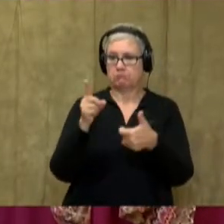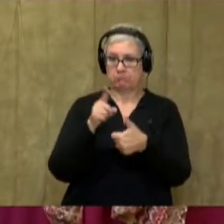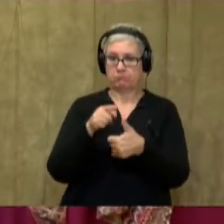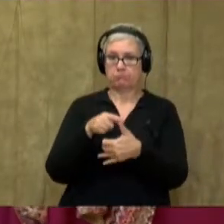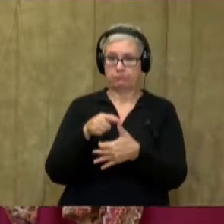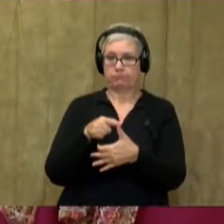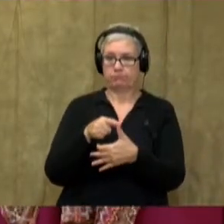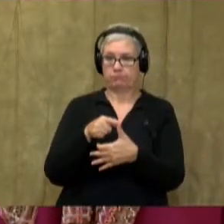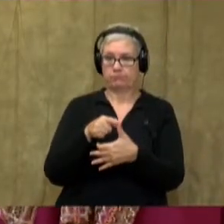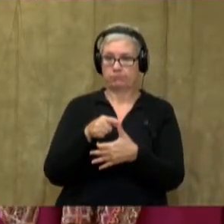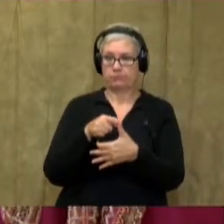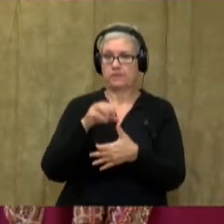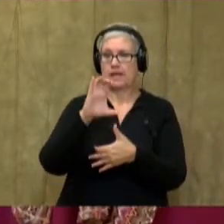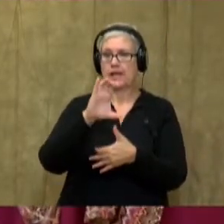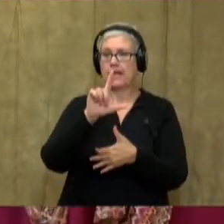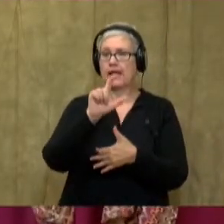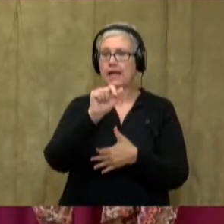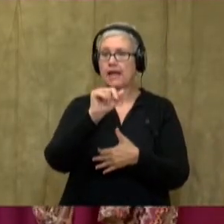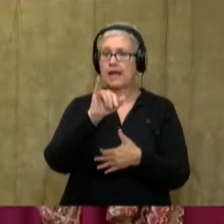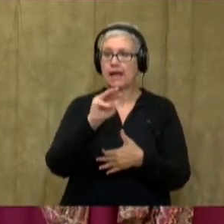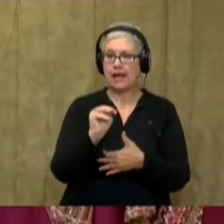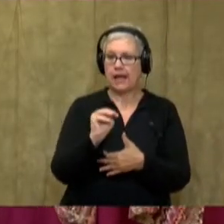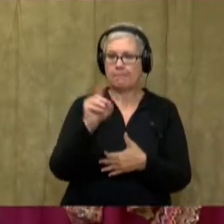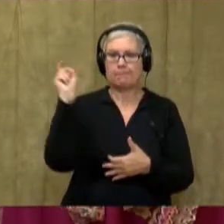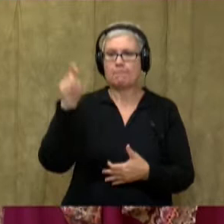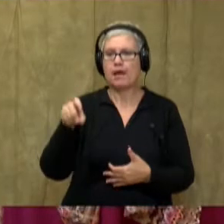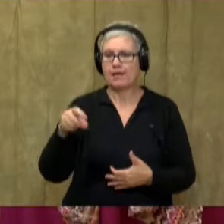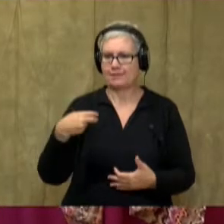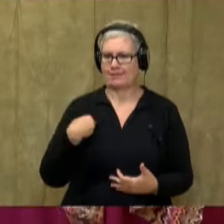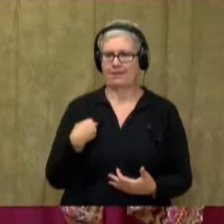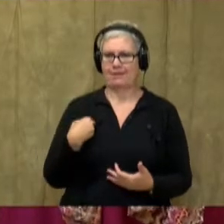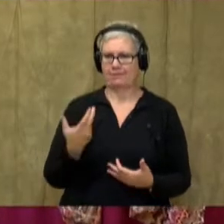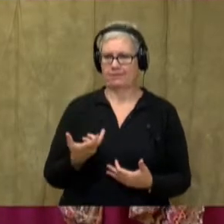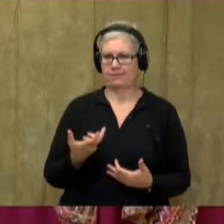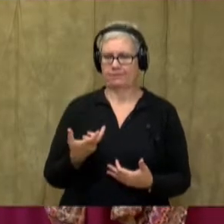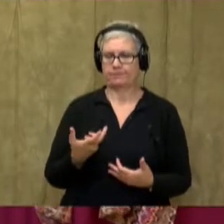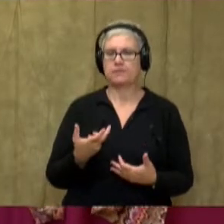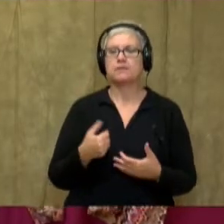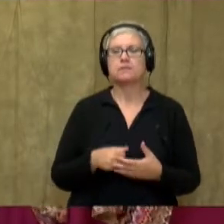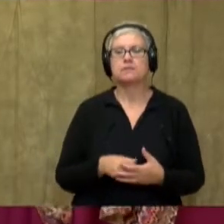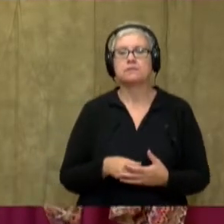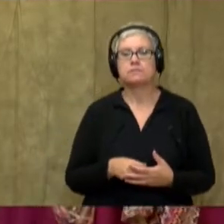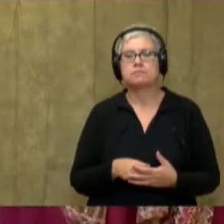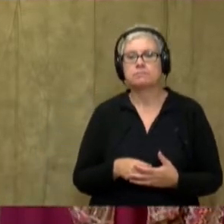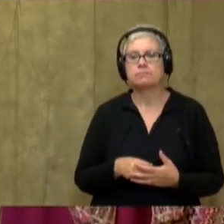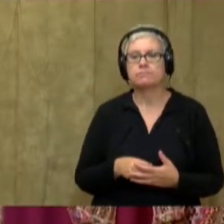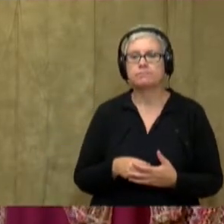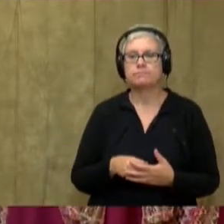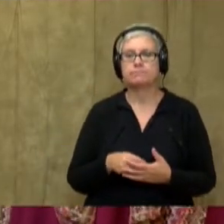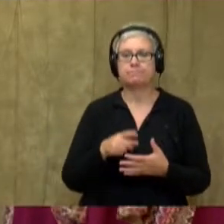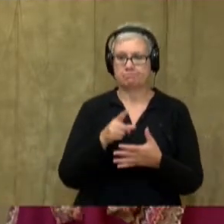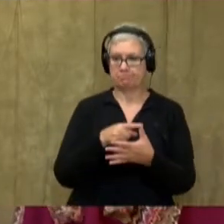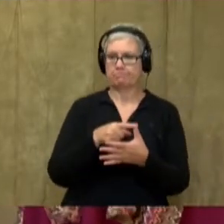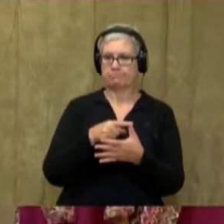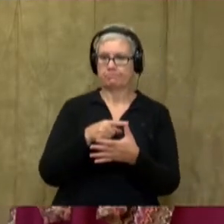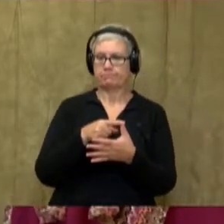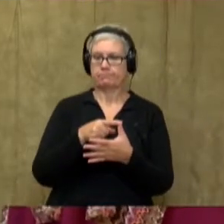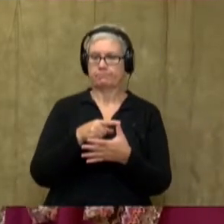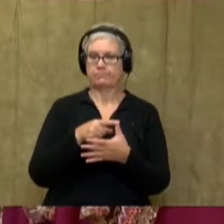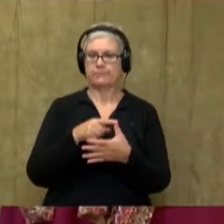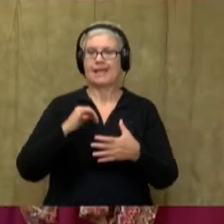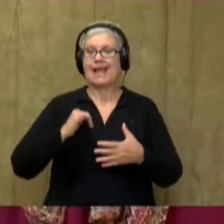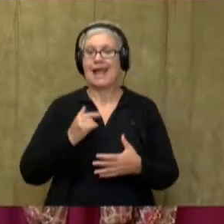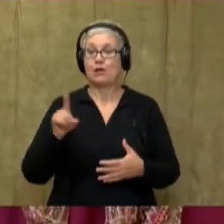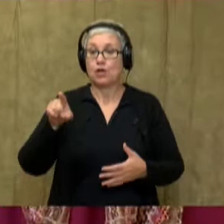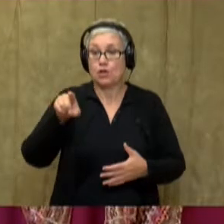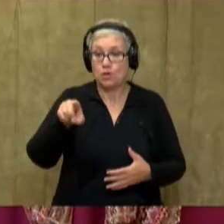and you have to have these in order to have an argument. You have to have the claim. How do you,